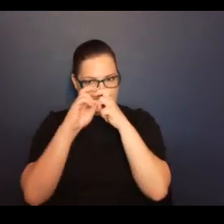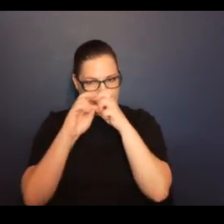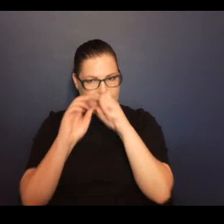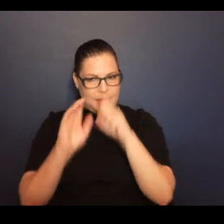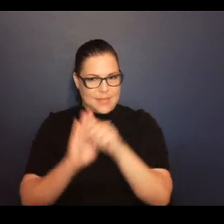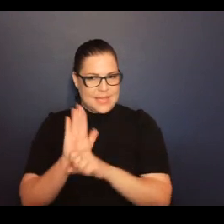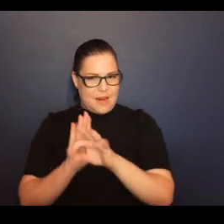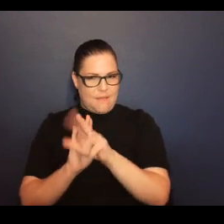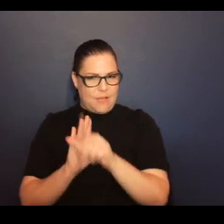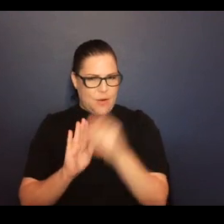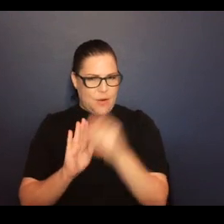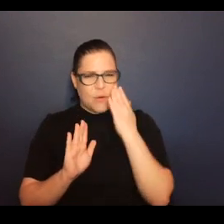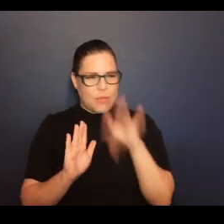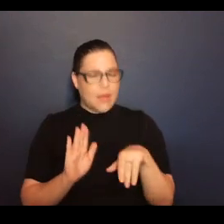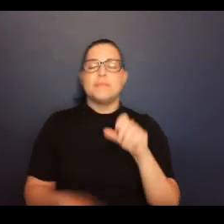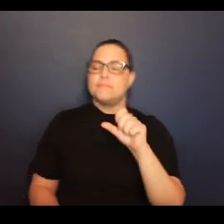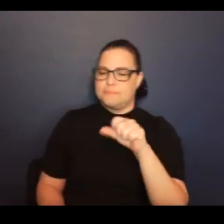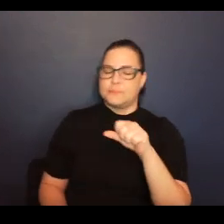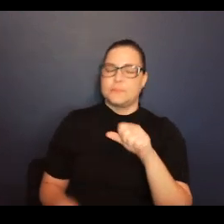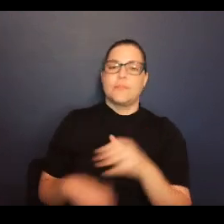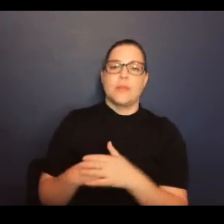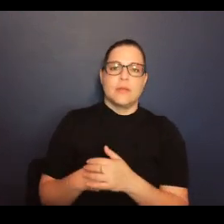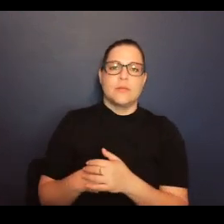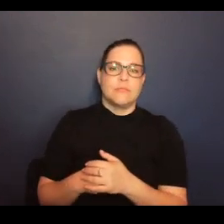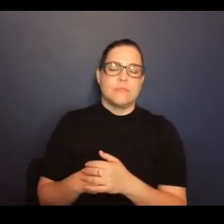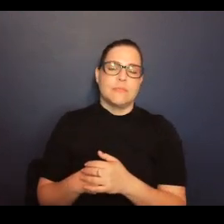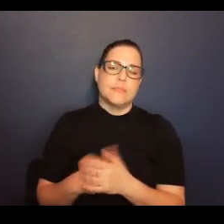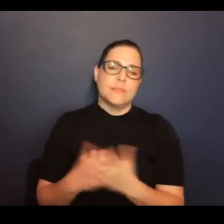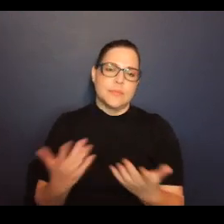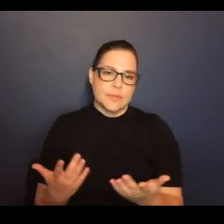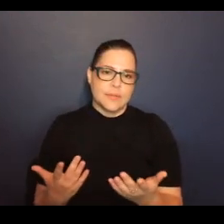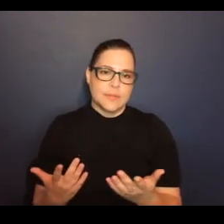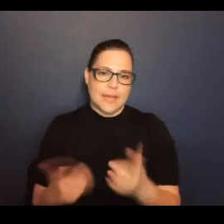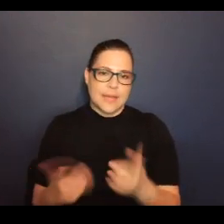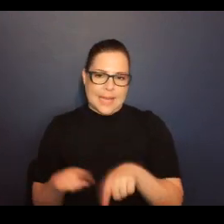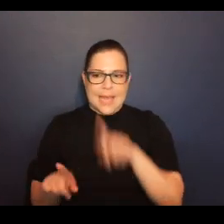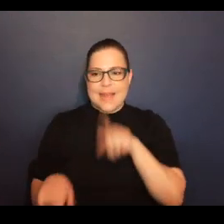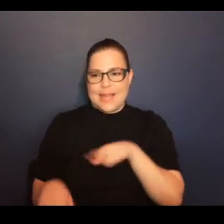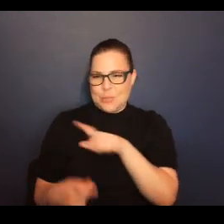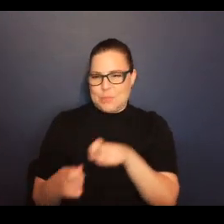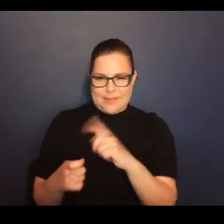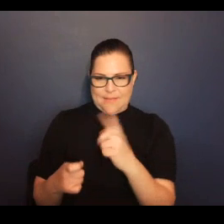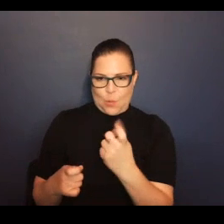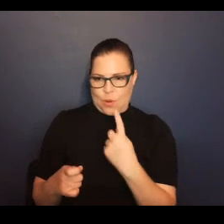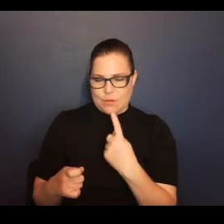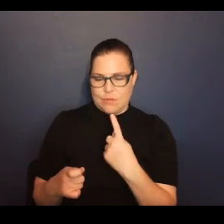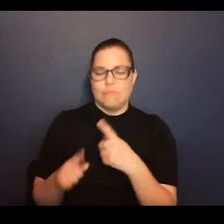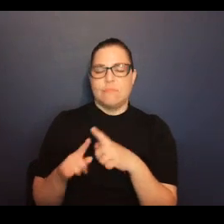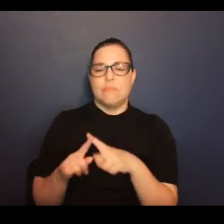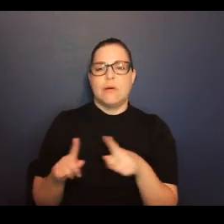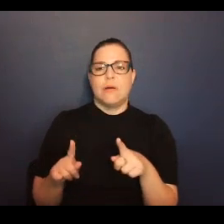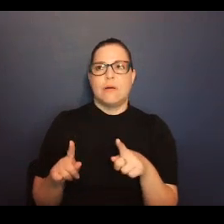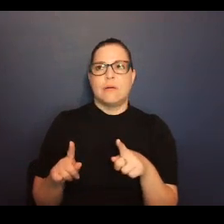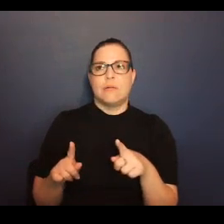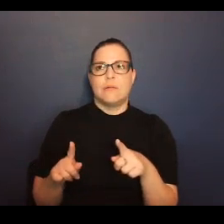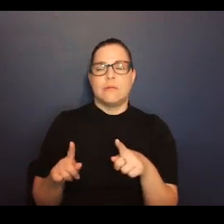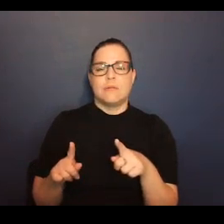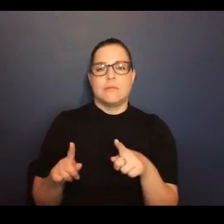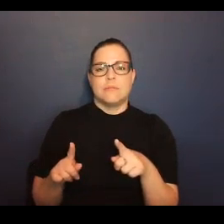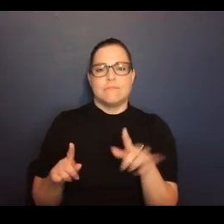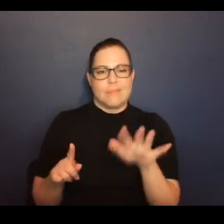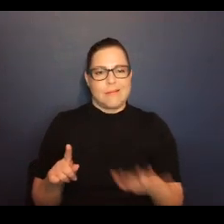Do we know anything about that? Yeah, so there are different, so I don't know the answer to that specific questions. There are across the